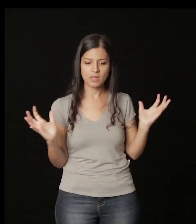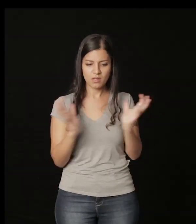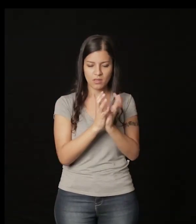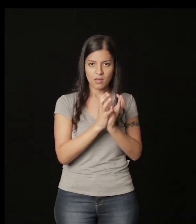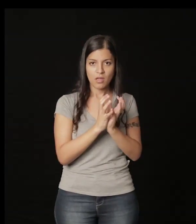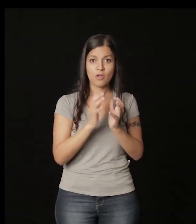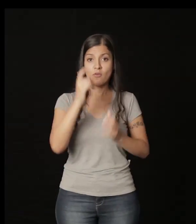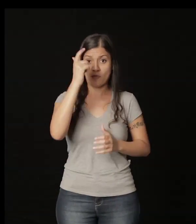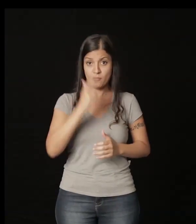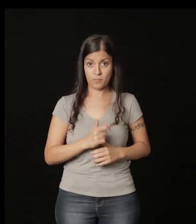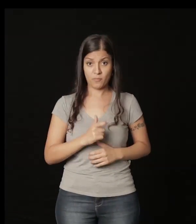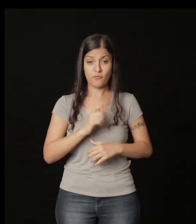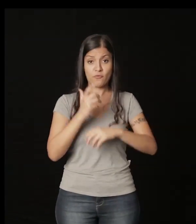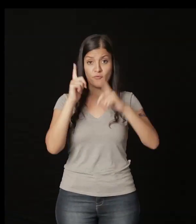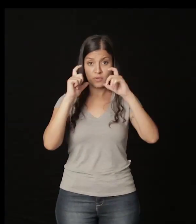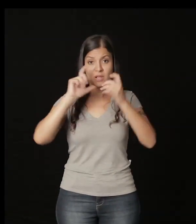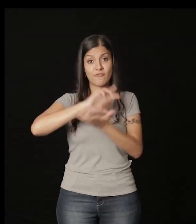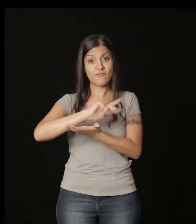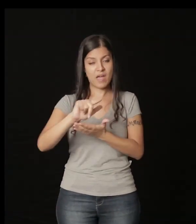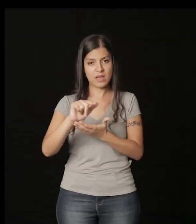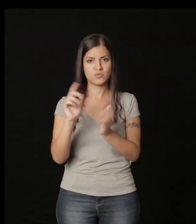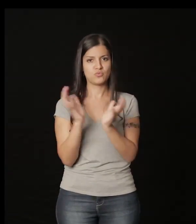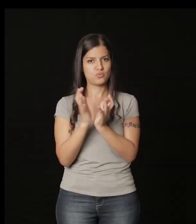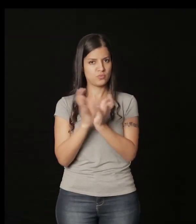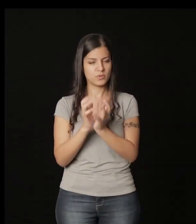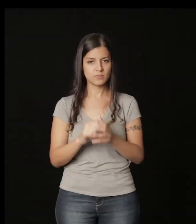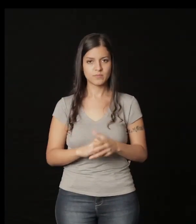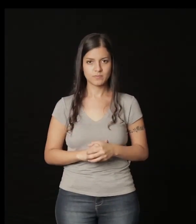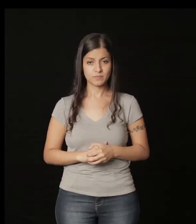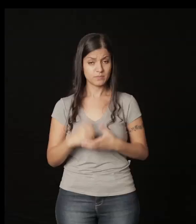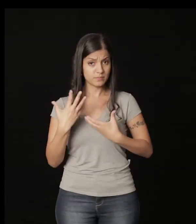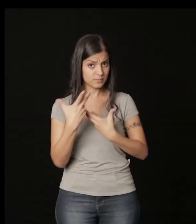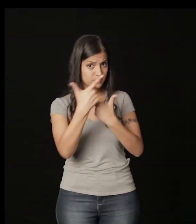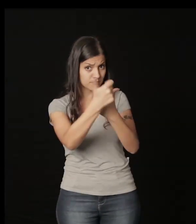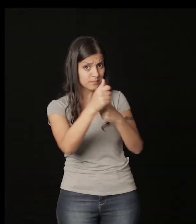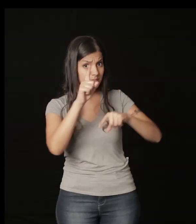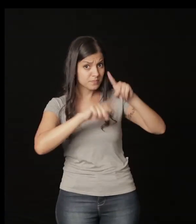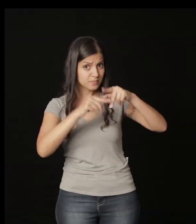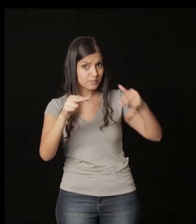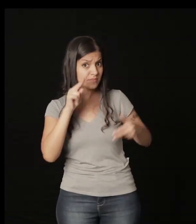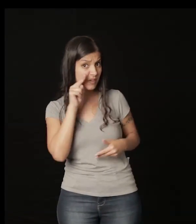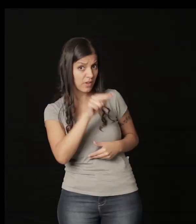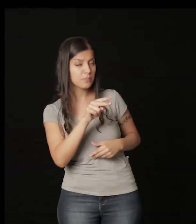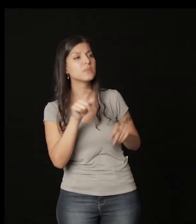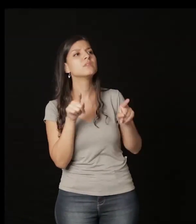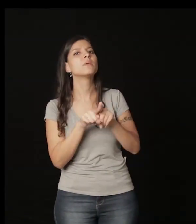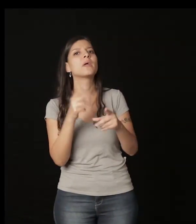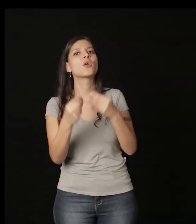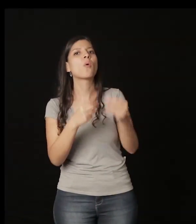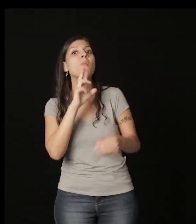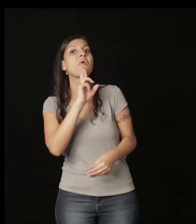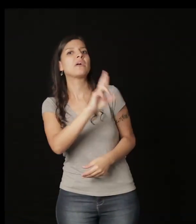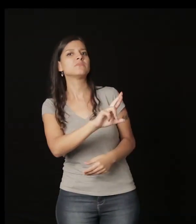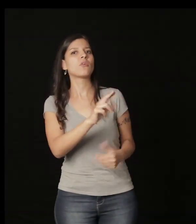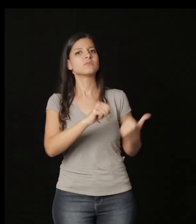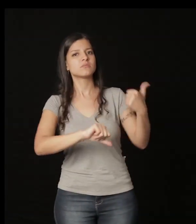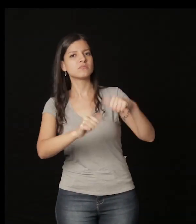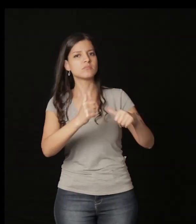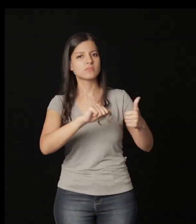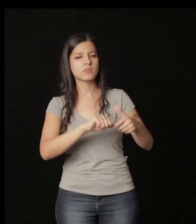a collective of many photographers. And when we were invited to come and look at it and respond to it in some